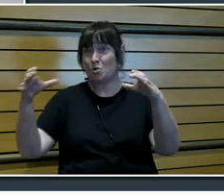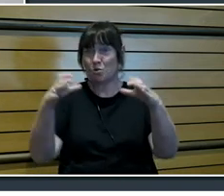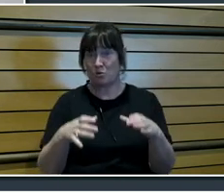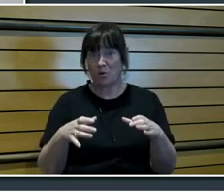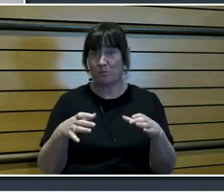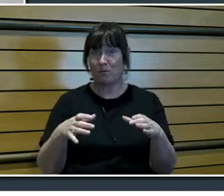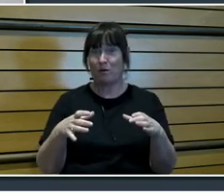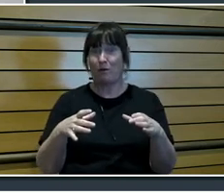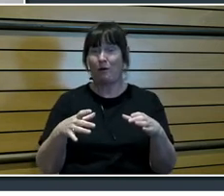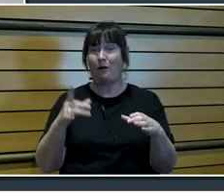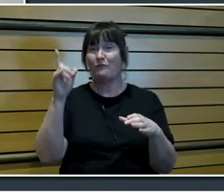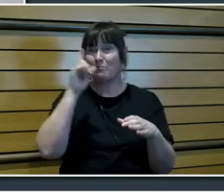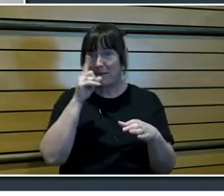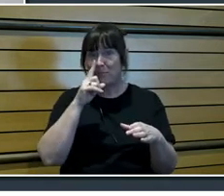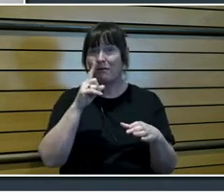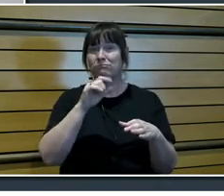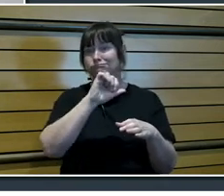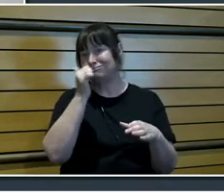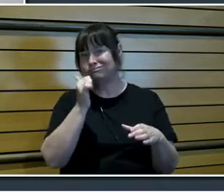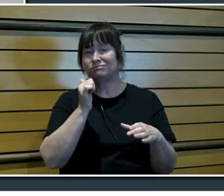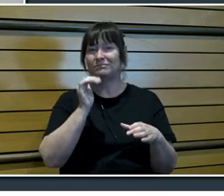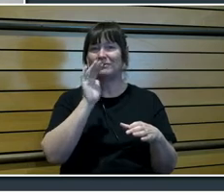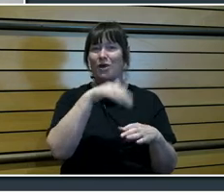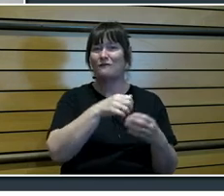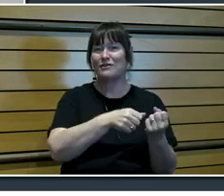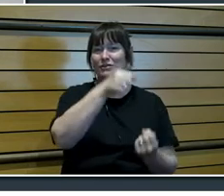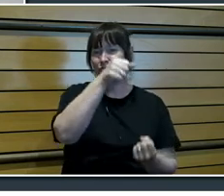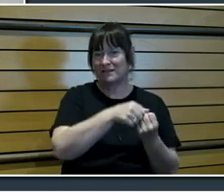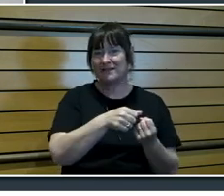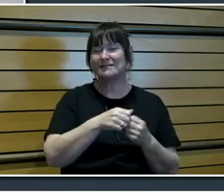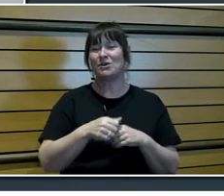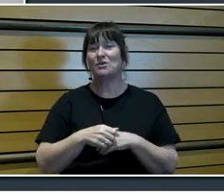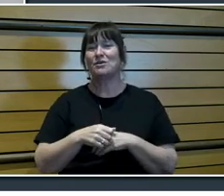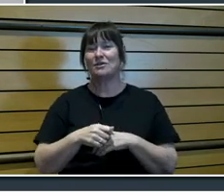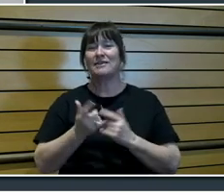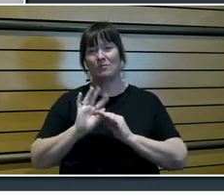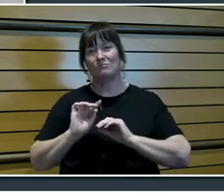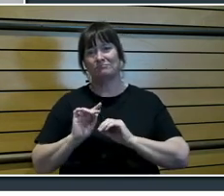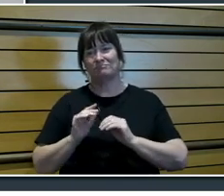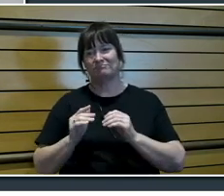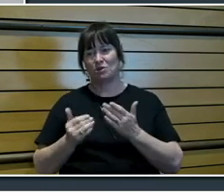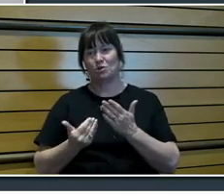treaty practitioners, and so it's another service that we'll have for the city.